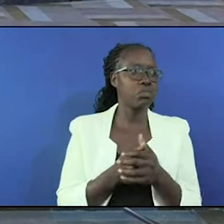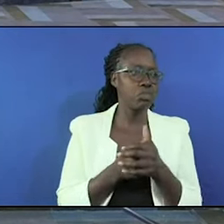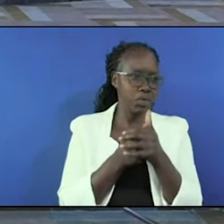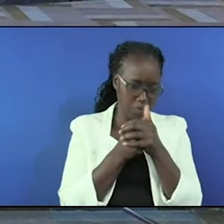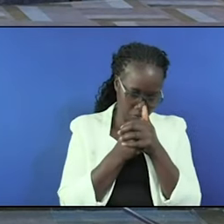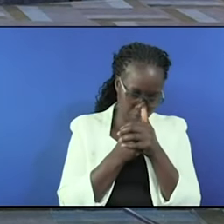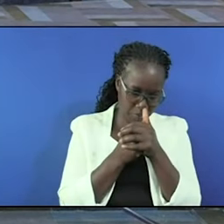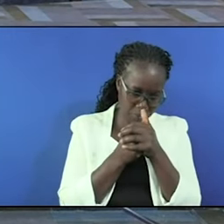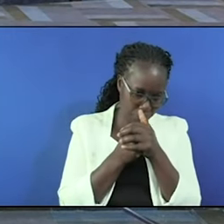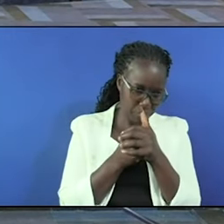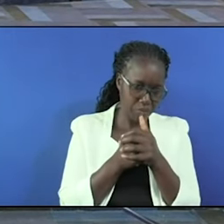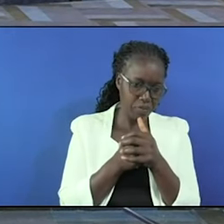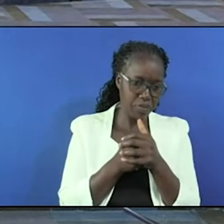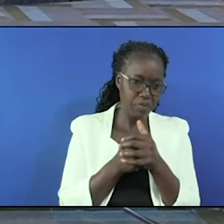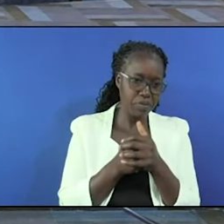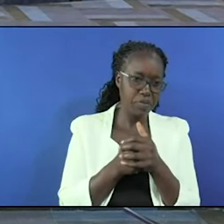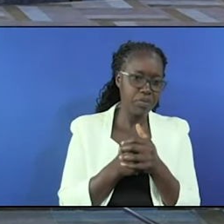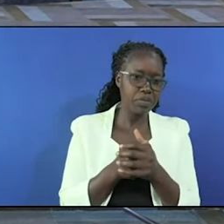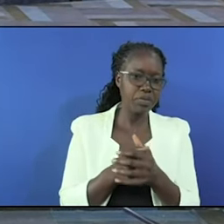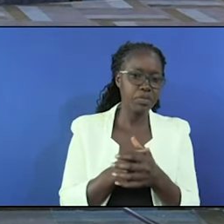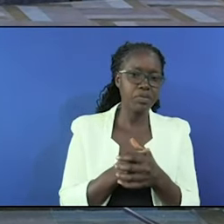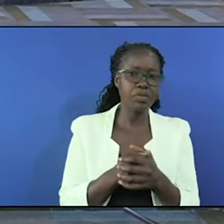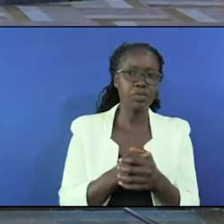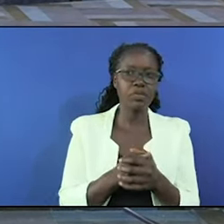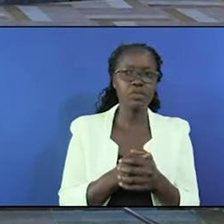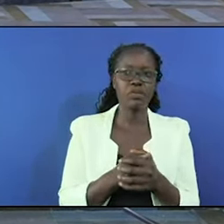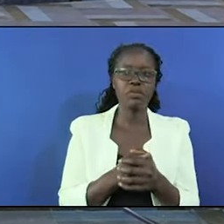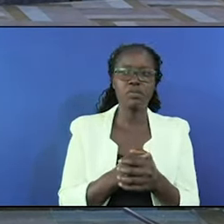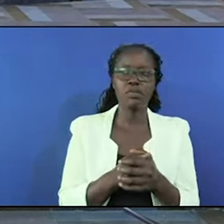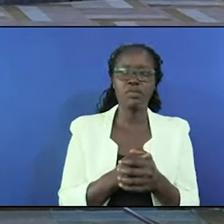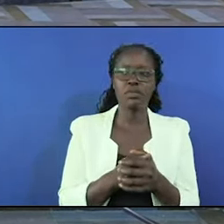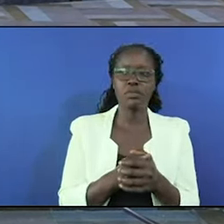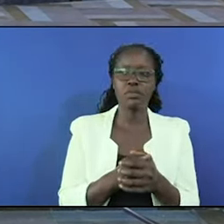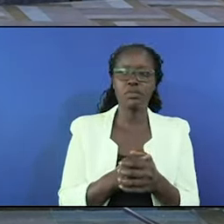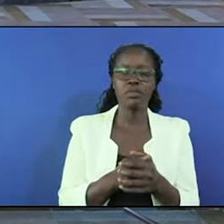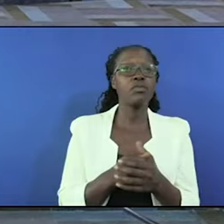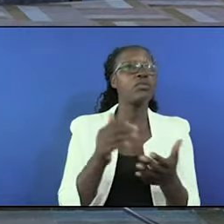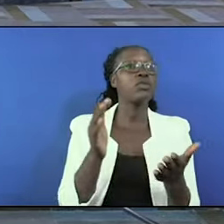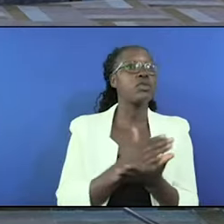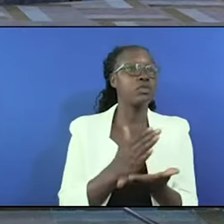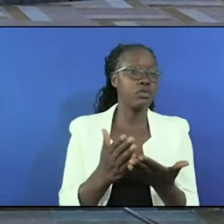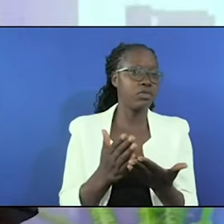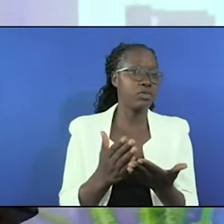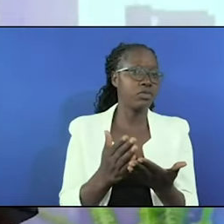Yeah. Dr. Marundu will probably confirm this.